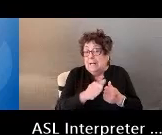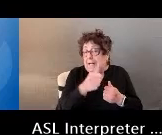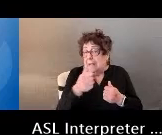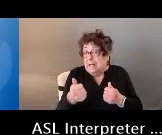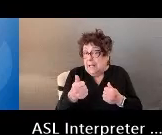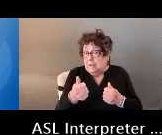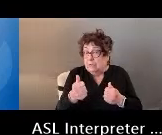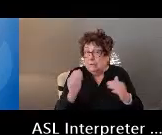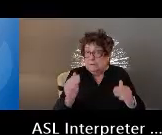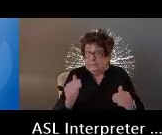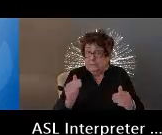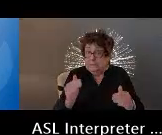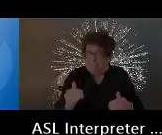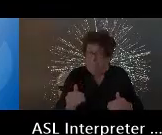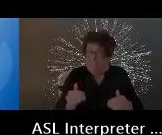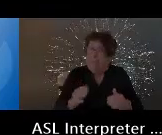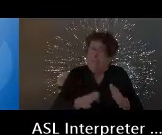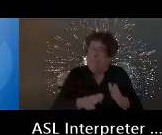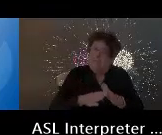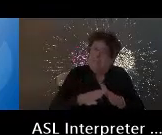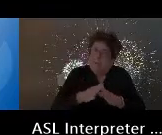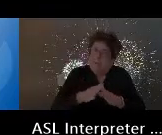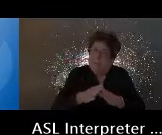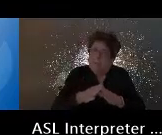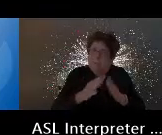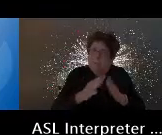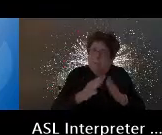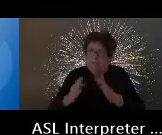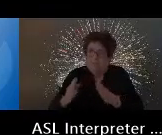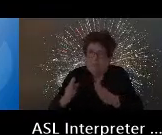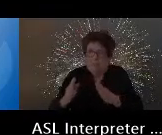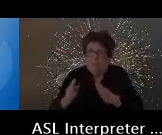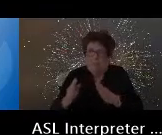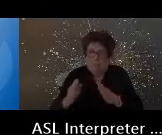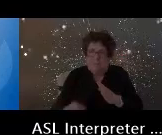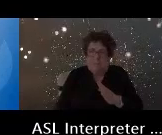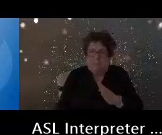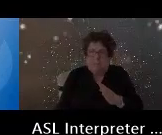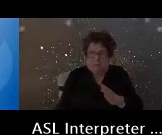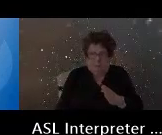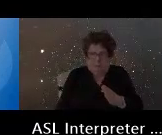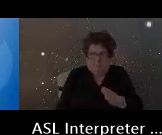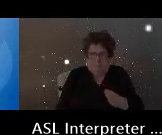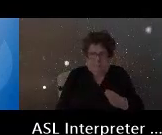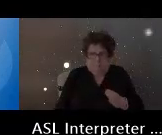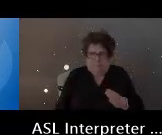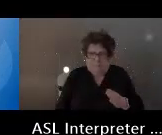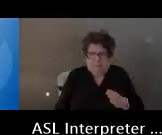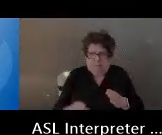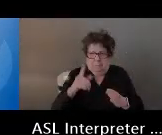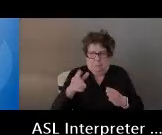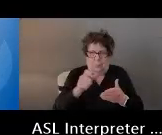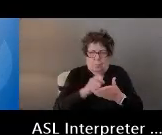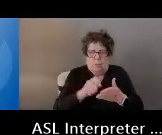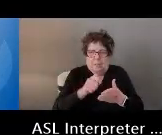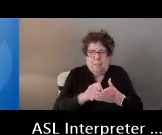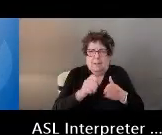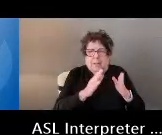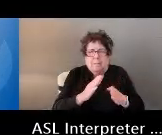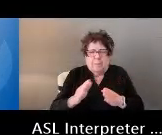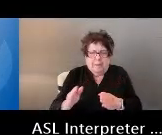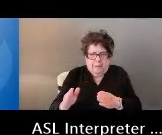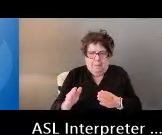to develop the plan. So pretty much writing the plan, put that information on paper as far as the